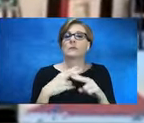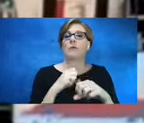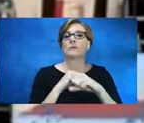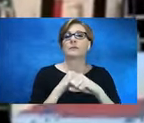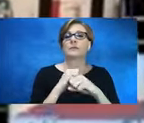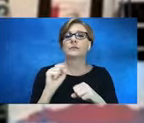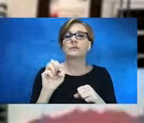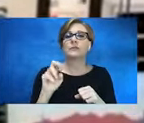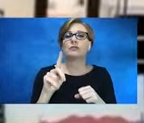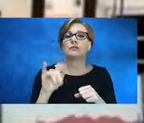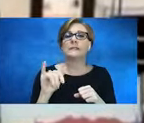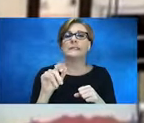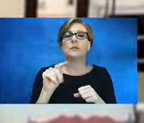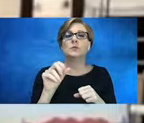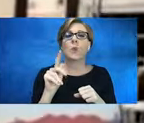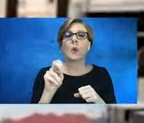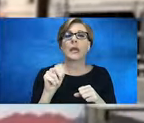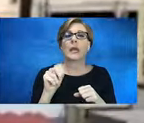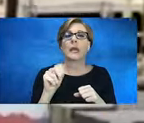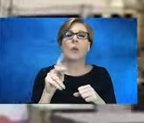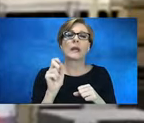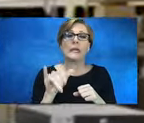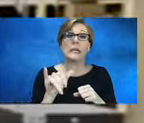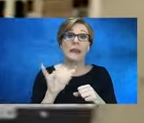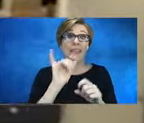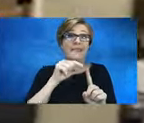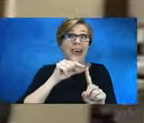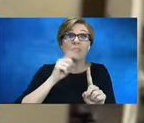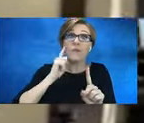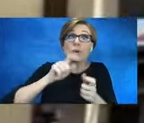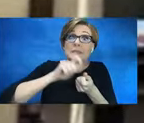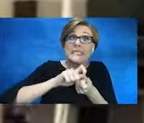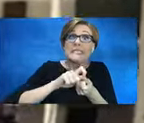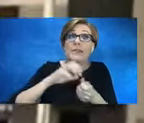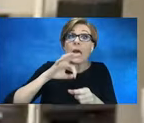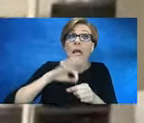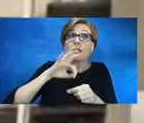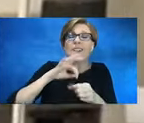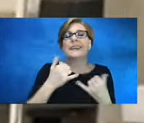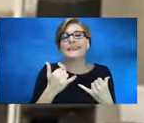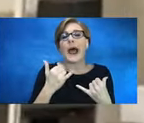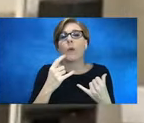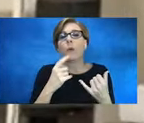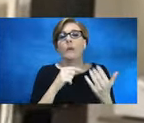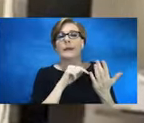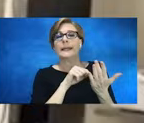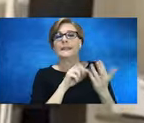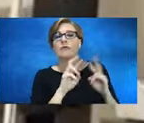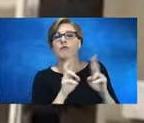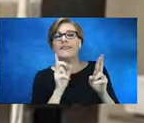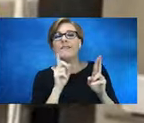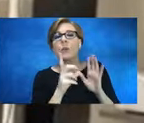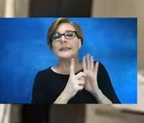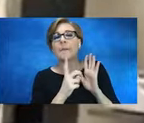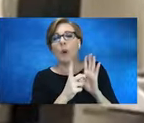token. These are programmed specifically for an election. So right now it's programmed for our demo ballot or our famous